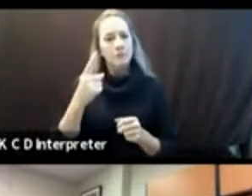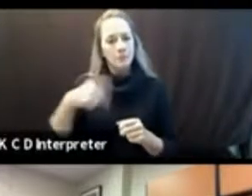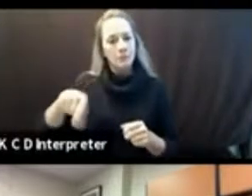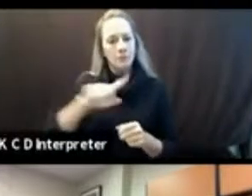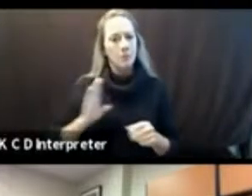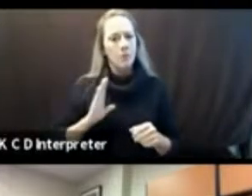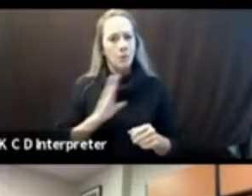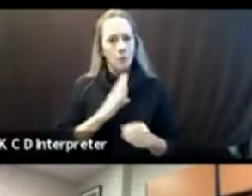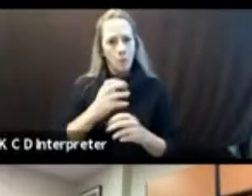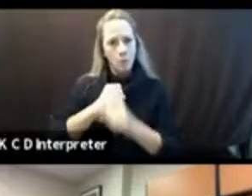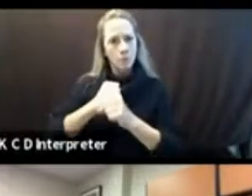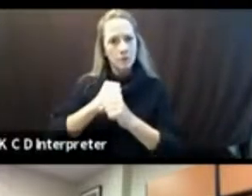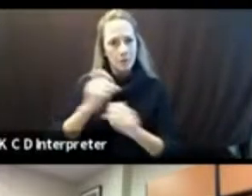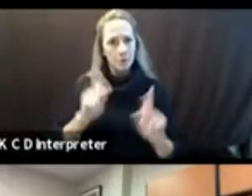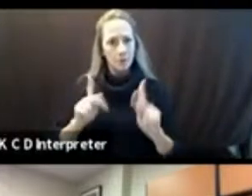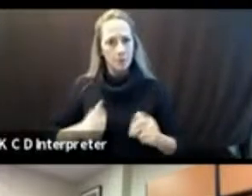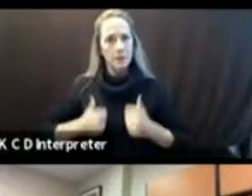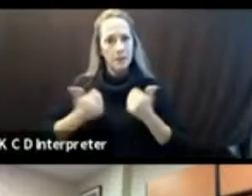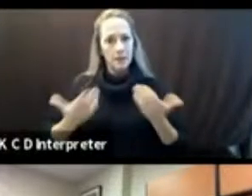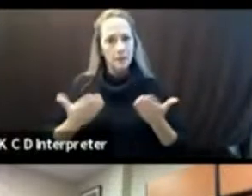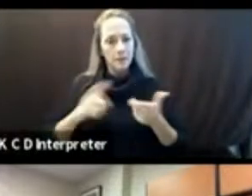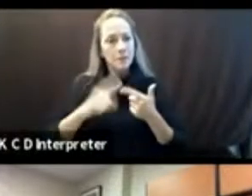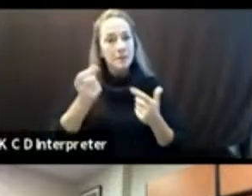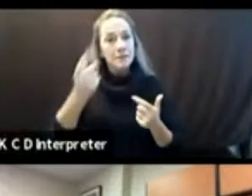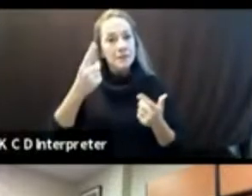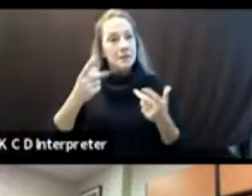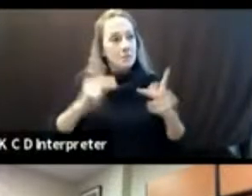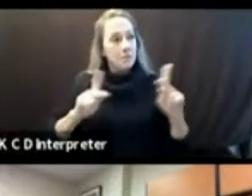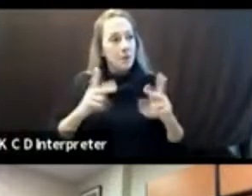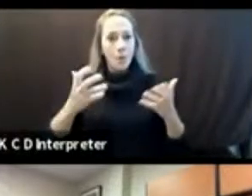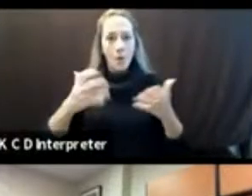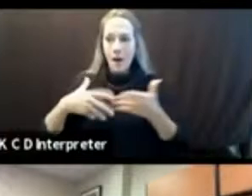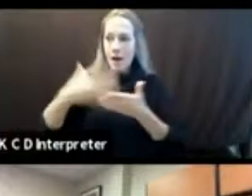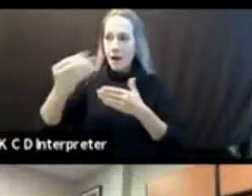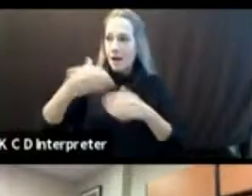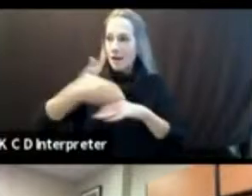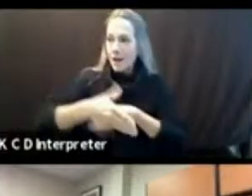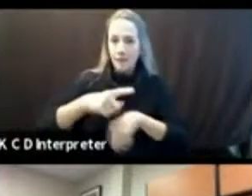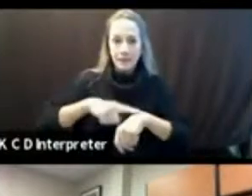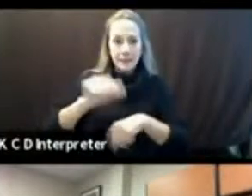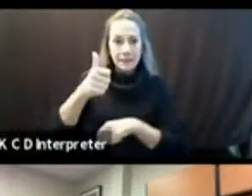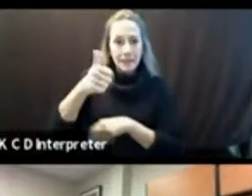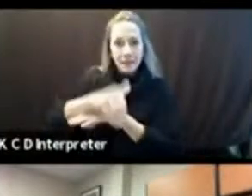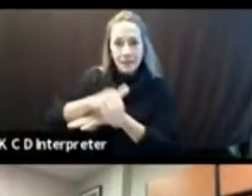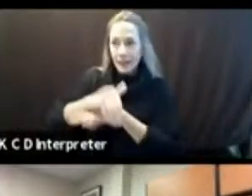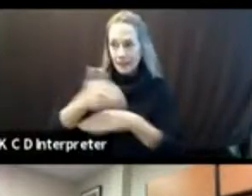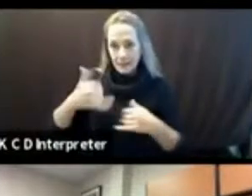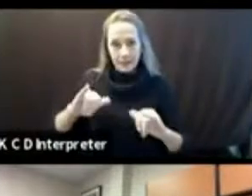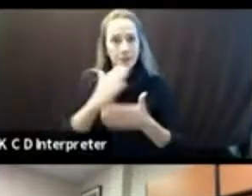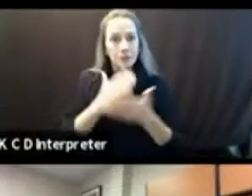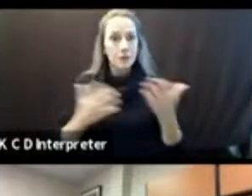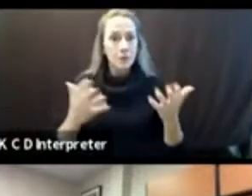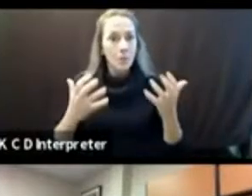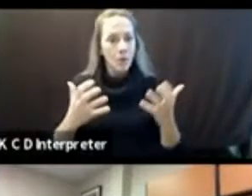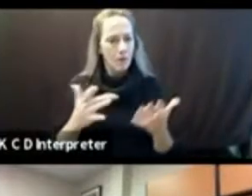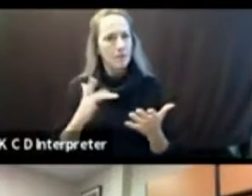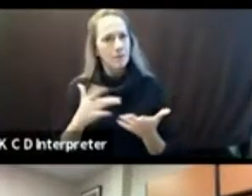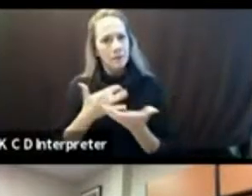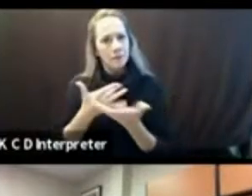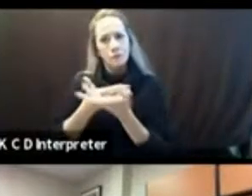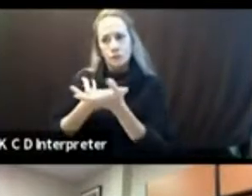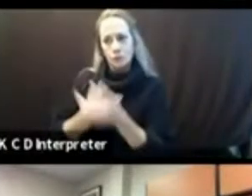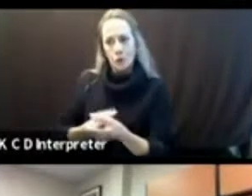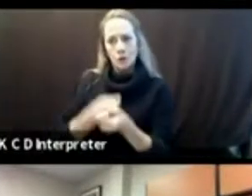we've seen, the residents of Knox County still want to go out after 10 p.m. So how do we solve this problem? I believe it begins with trust in our small